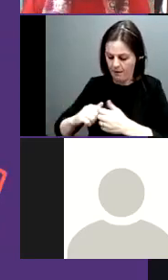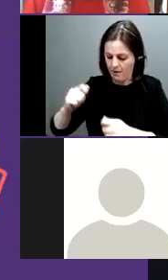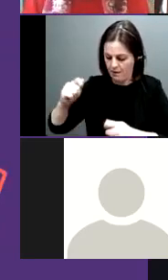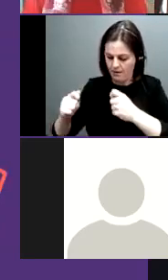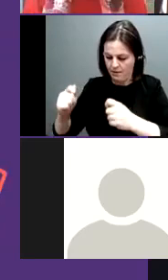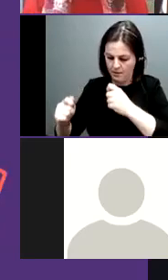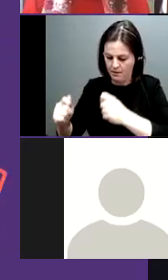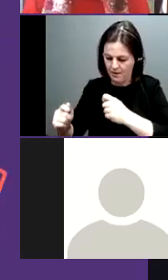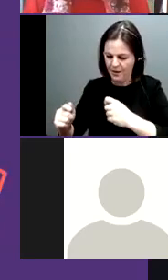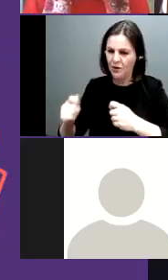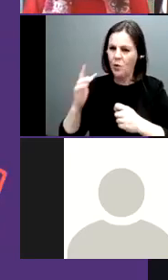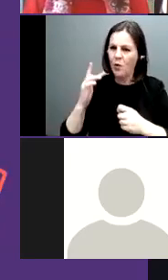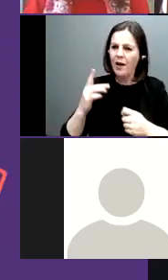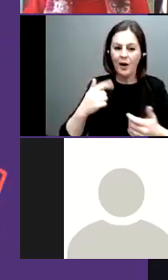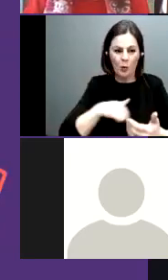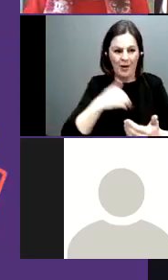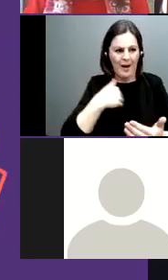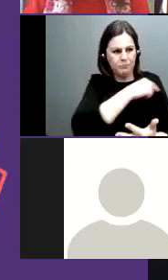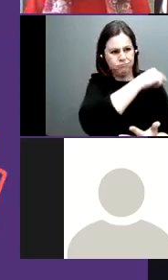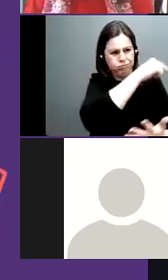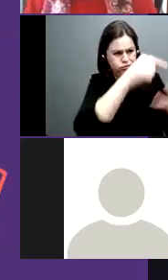of the different stuff that we share with them.